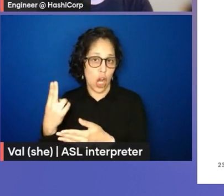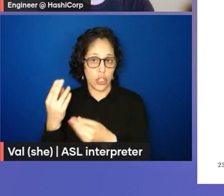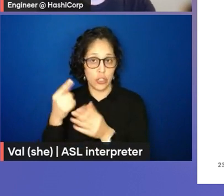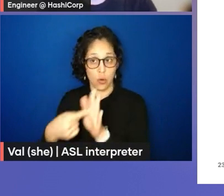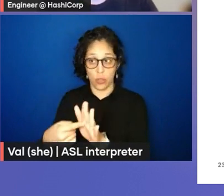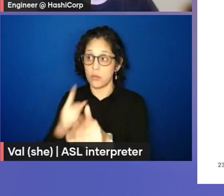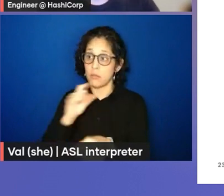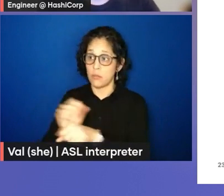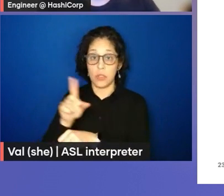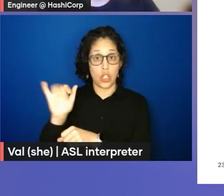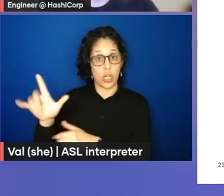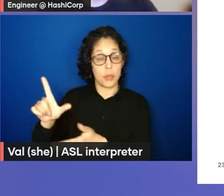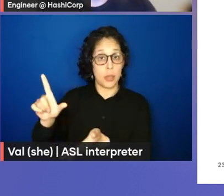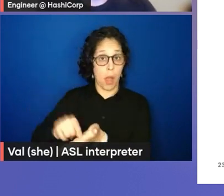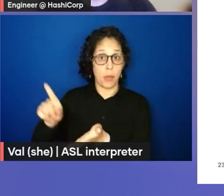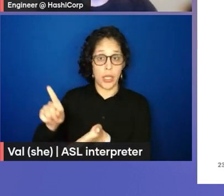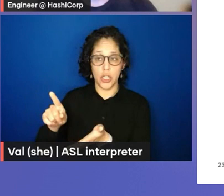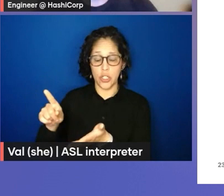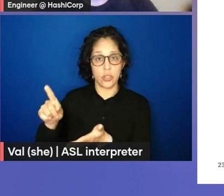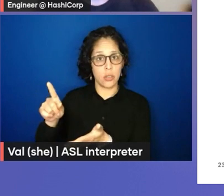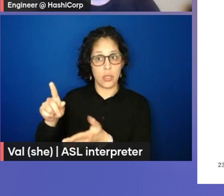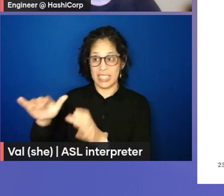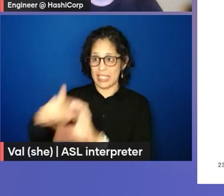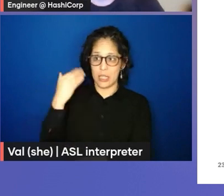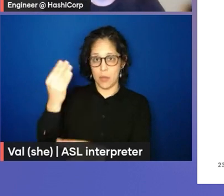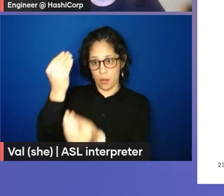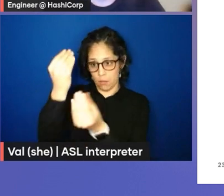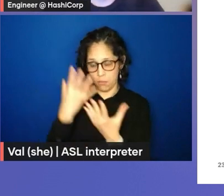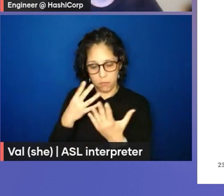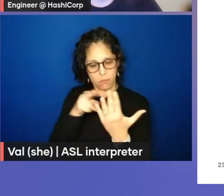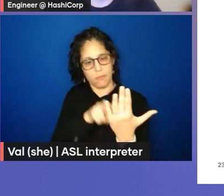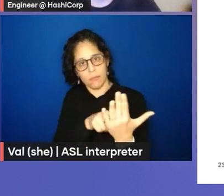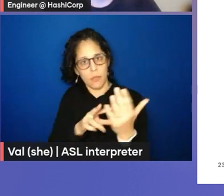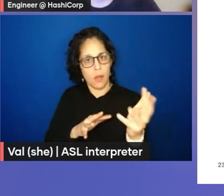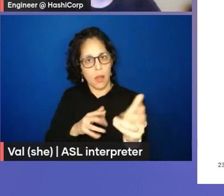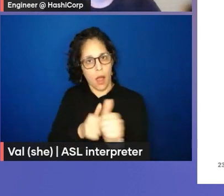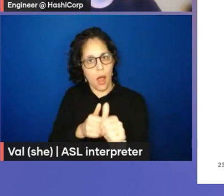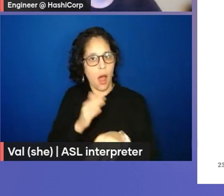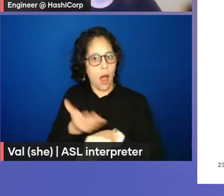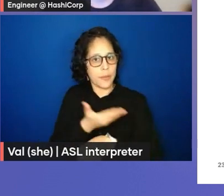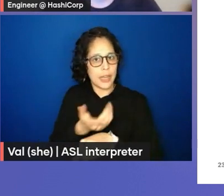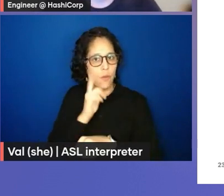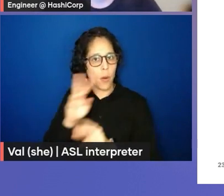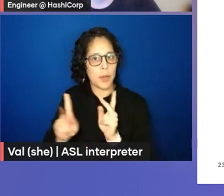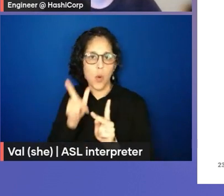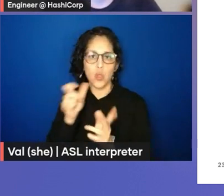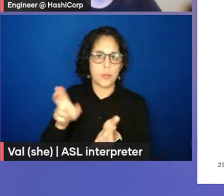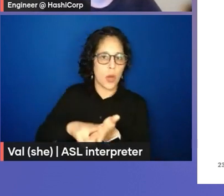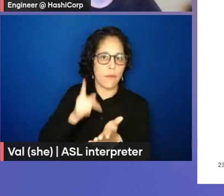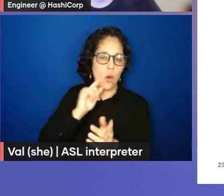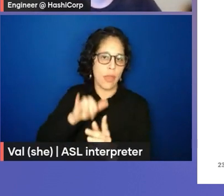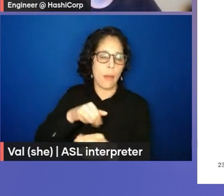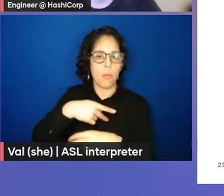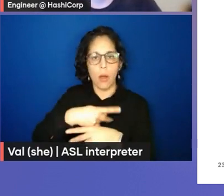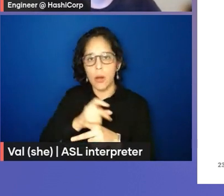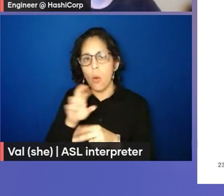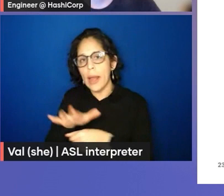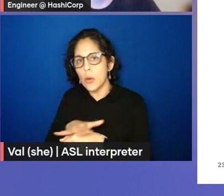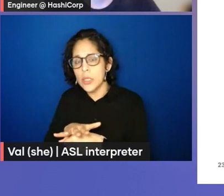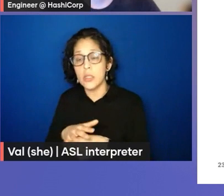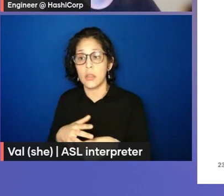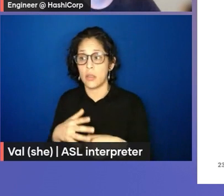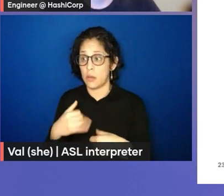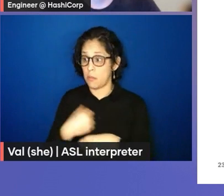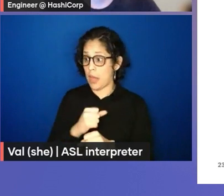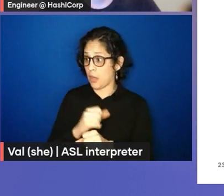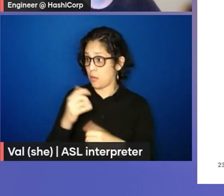published. Immediately, there's the emails sent to people that are subscribed to those product or areas. We want to make it so that we support,